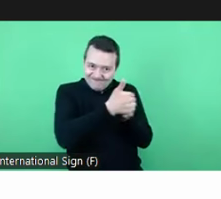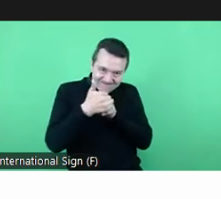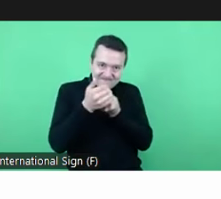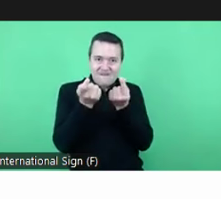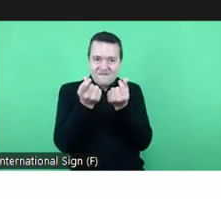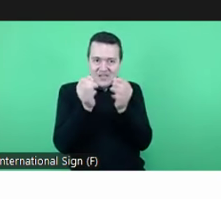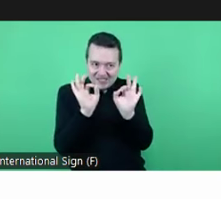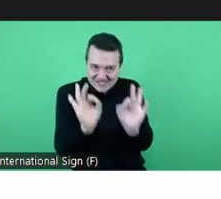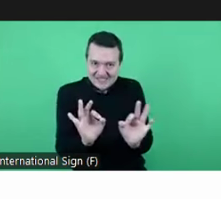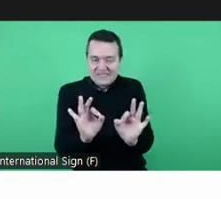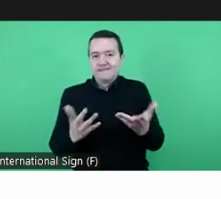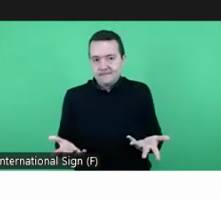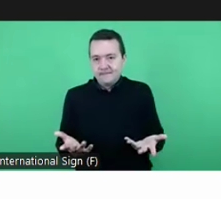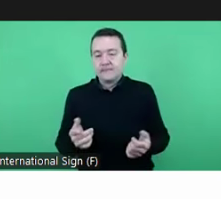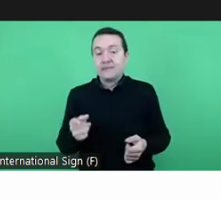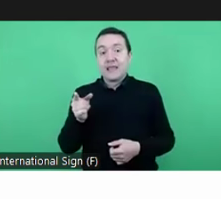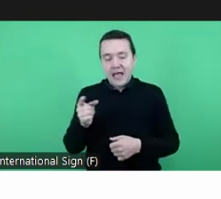this framework,